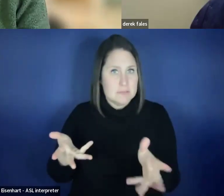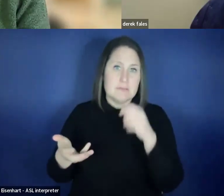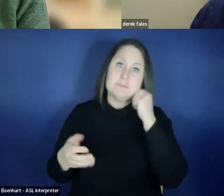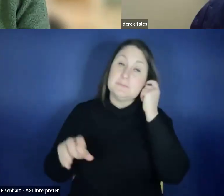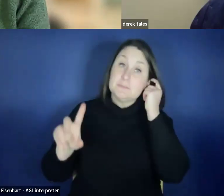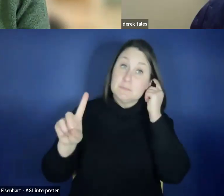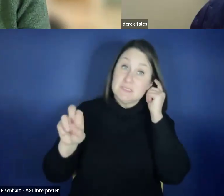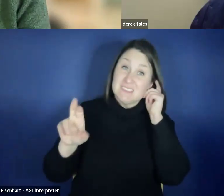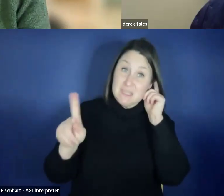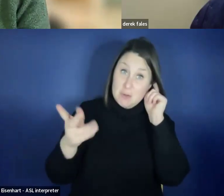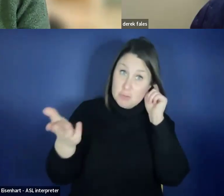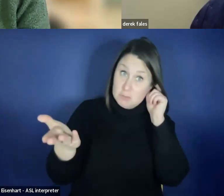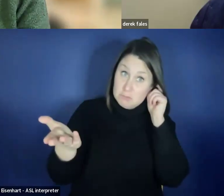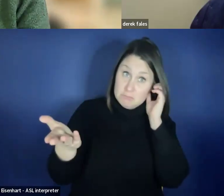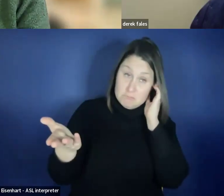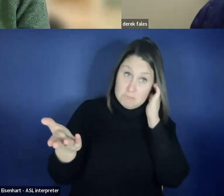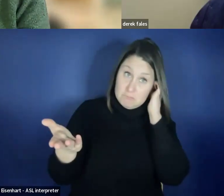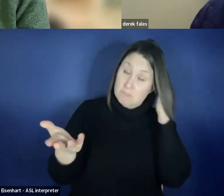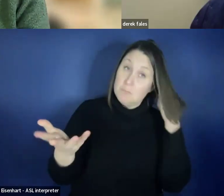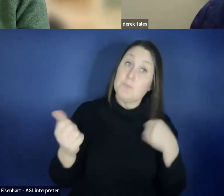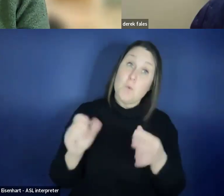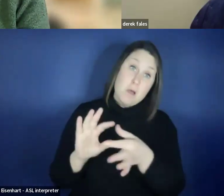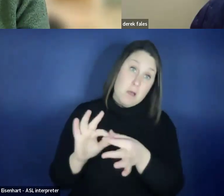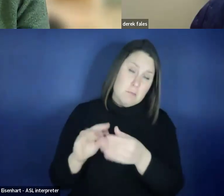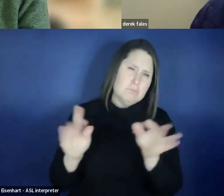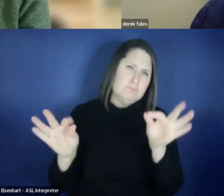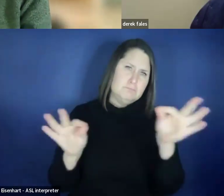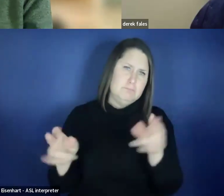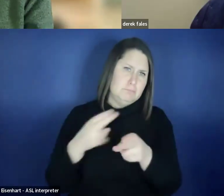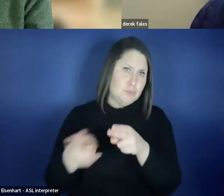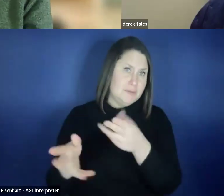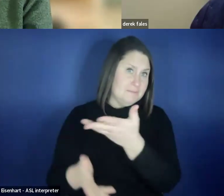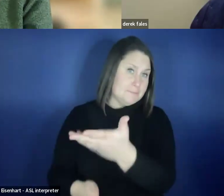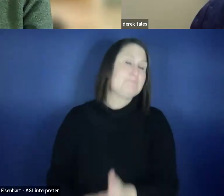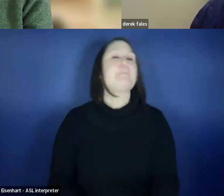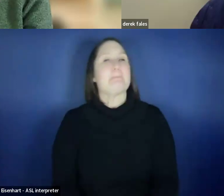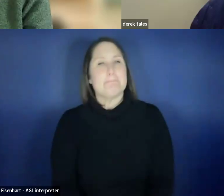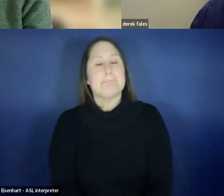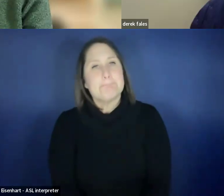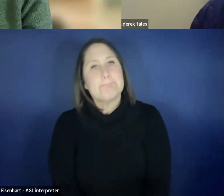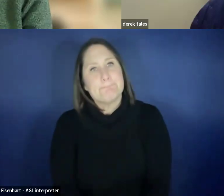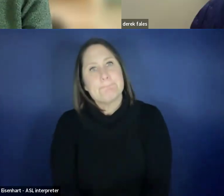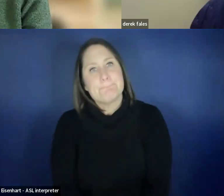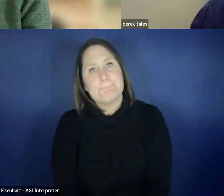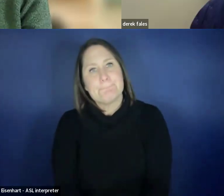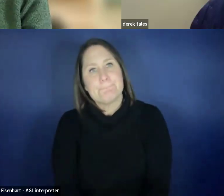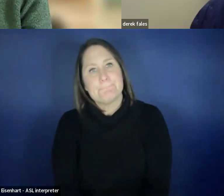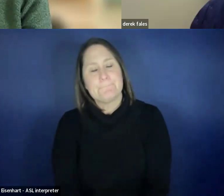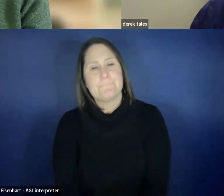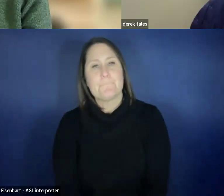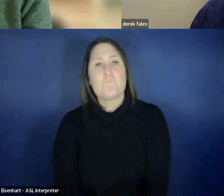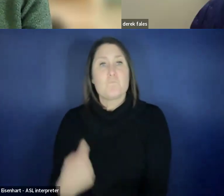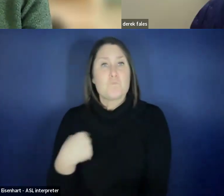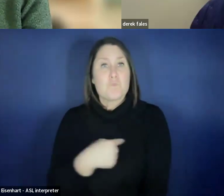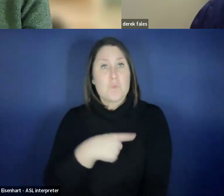talk about that a little bit? You did talk about that in your overview, but maybe. Sure. So we're intentional in